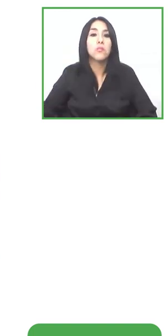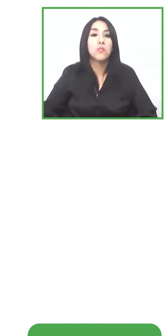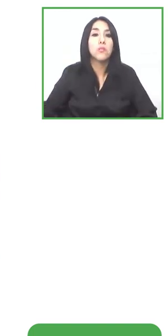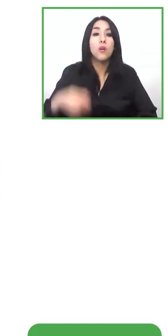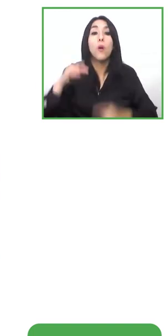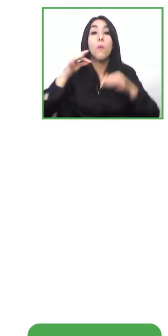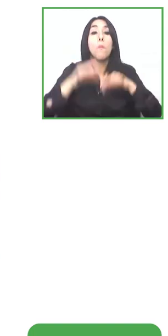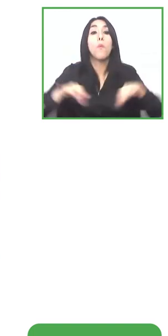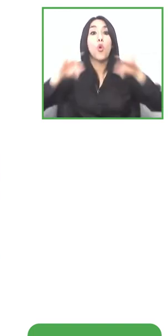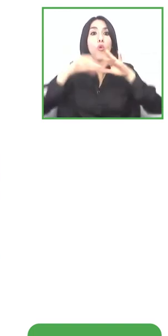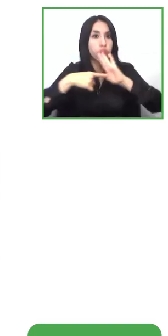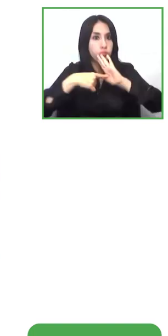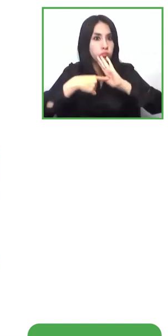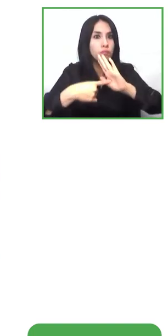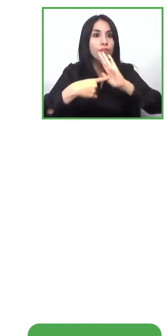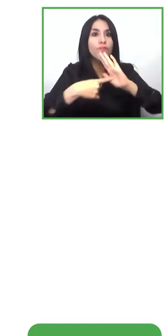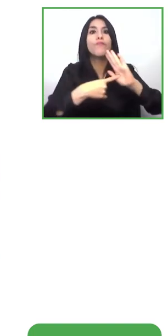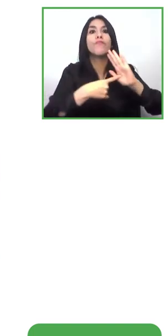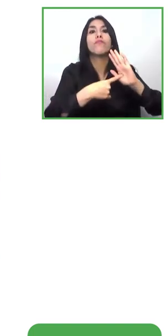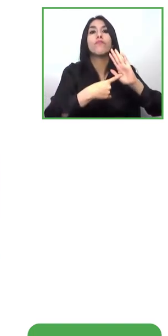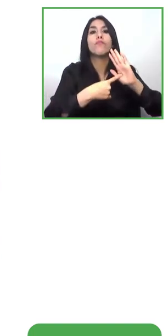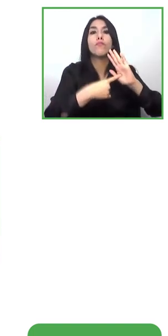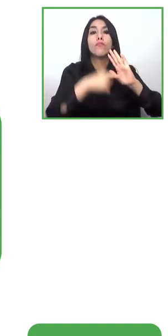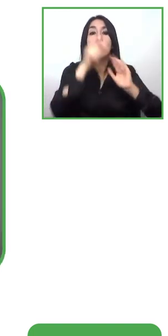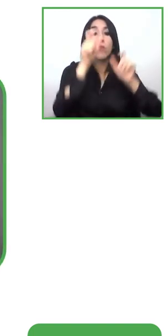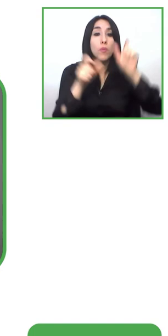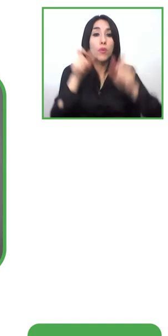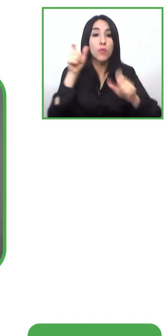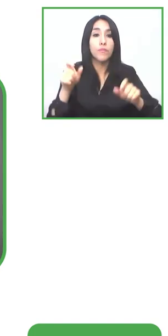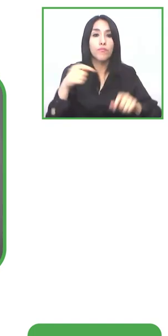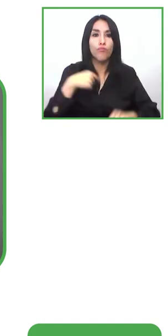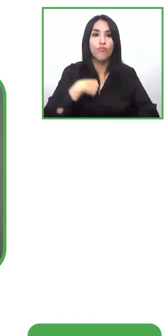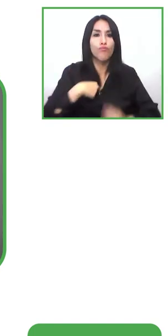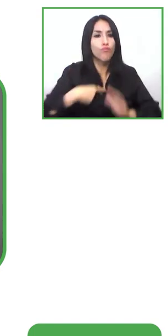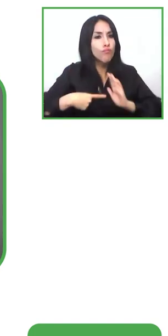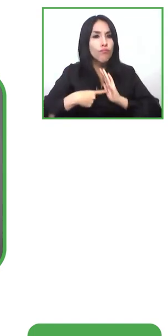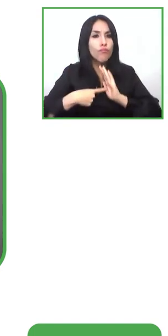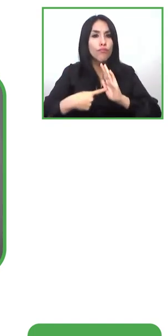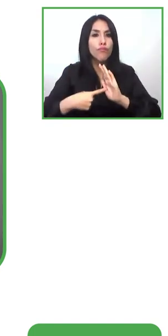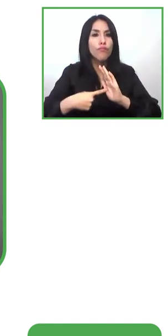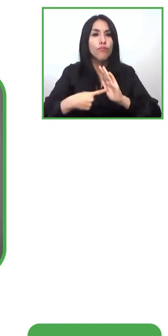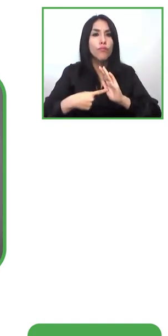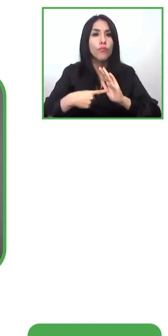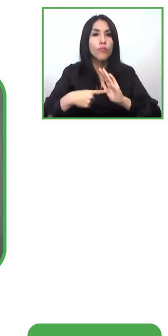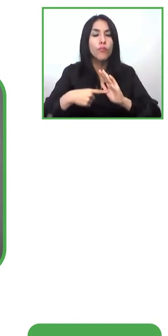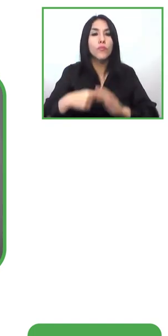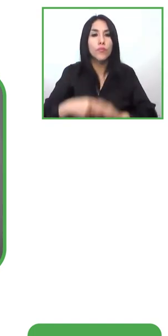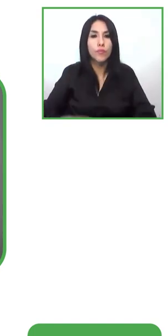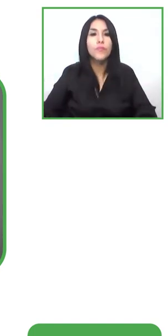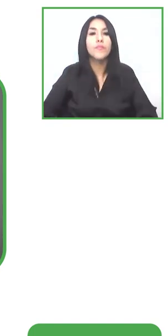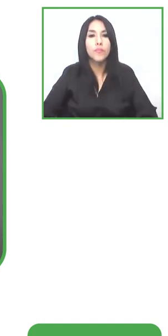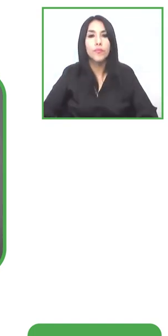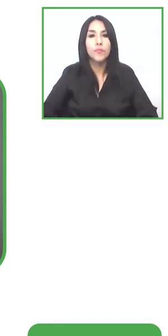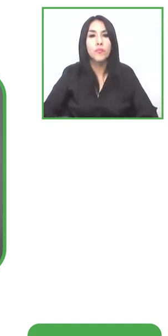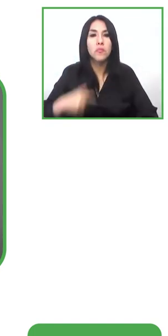order to reach that final end, right, that